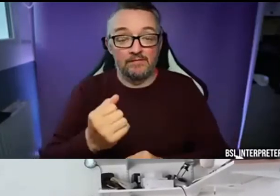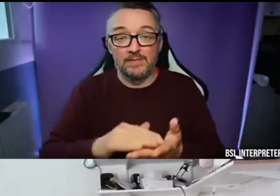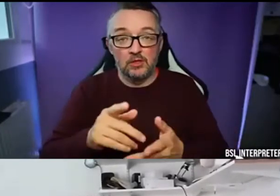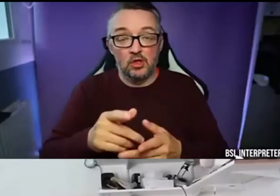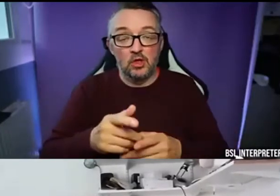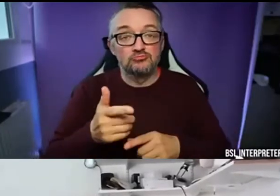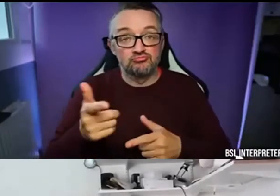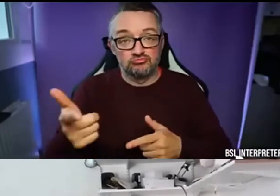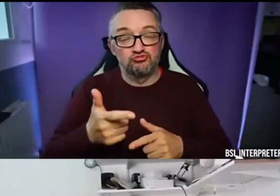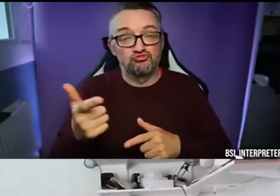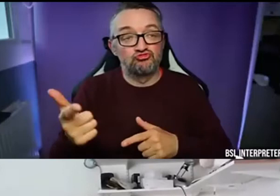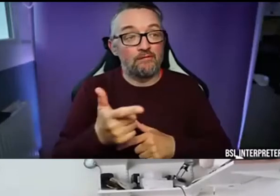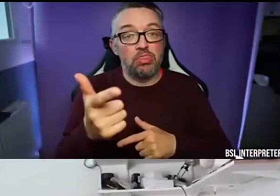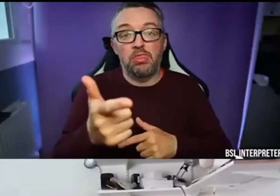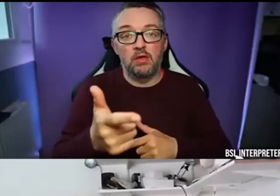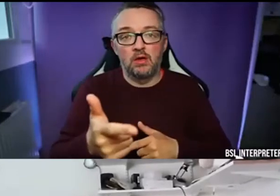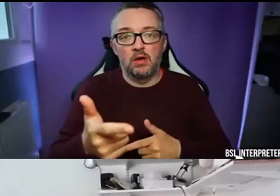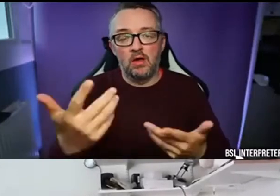really accessible for you.